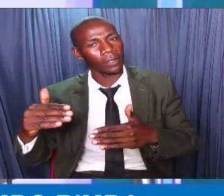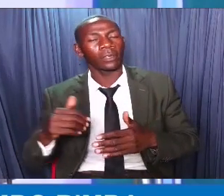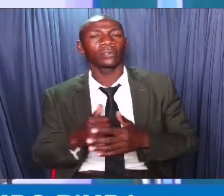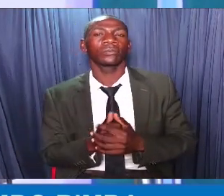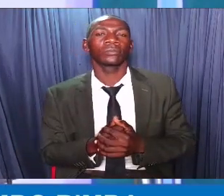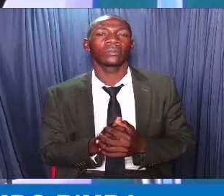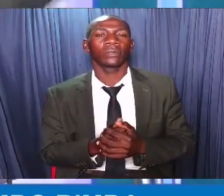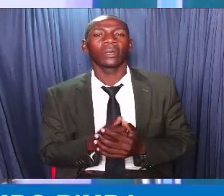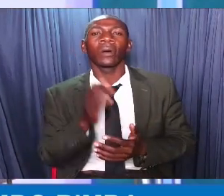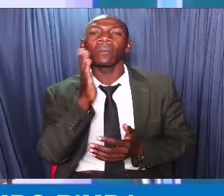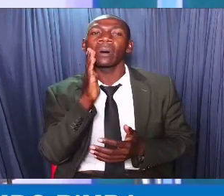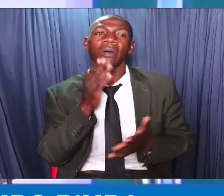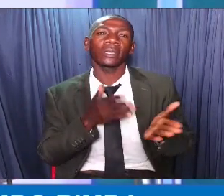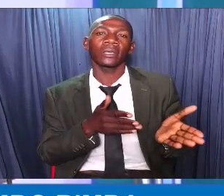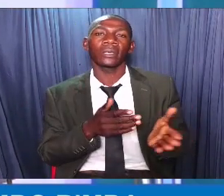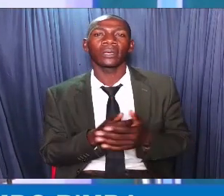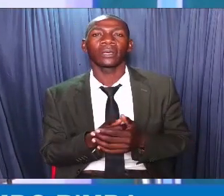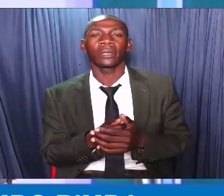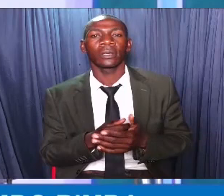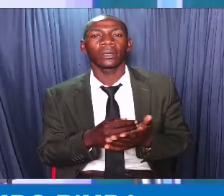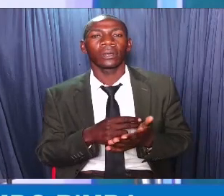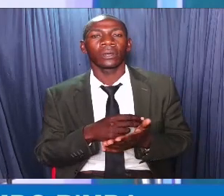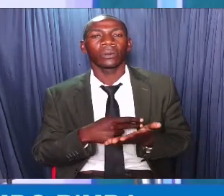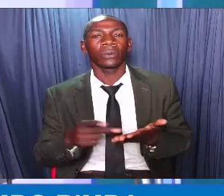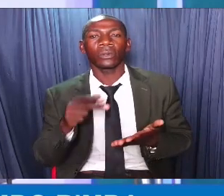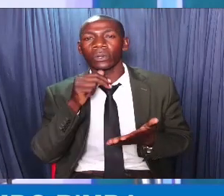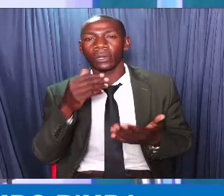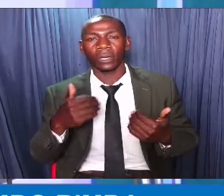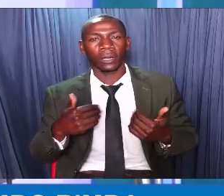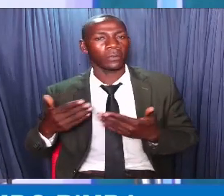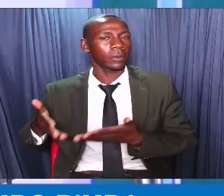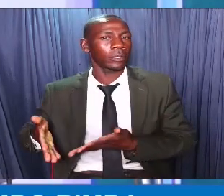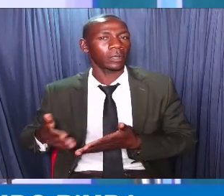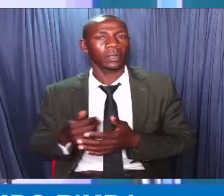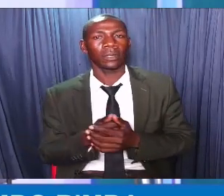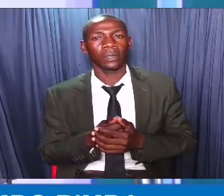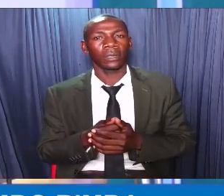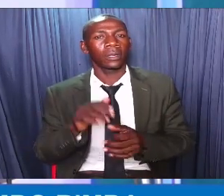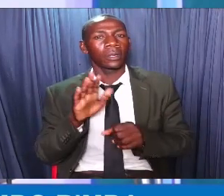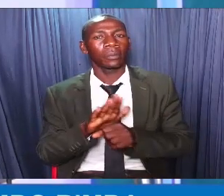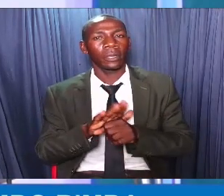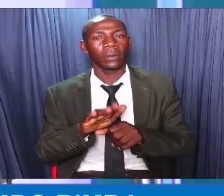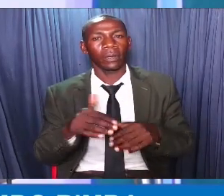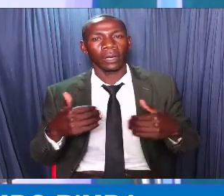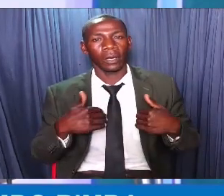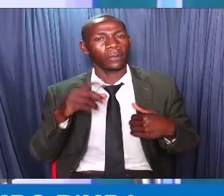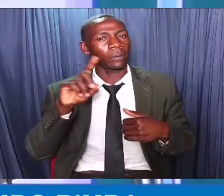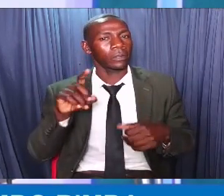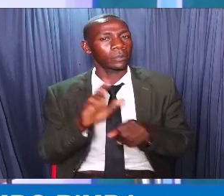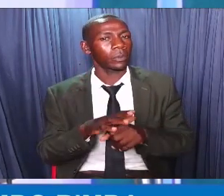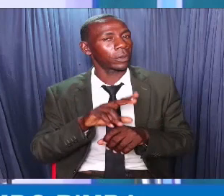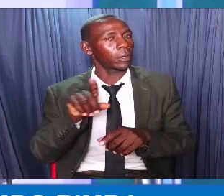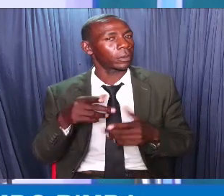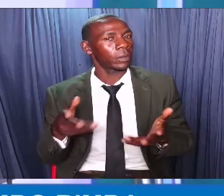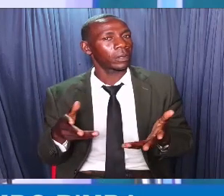further. Mama yetu. Our mother, wiki jana yote hatukuwa naye. The whole of last week we never heard her. Wengi mlikuwa na maswali, alikuwa wapi? Many were questioning where is